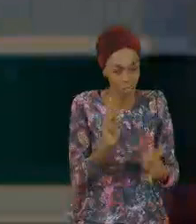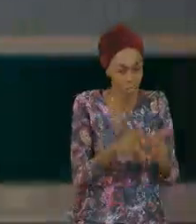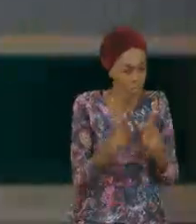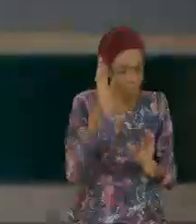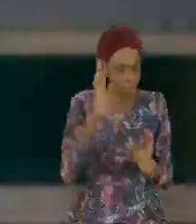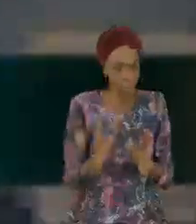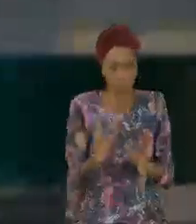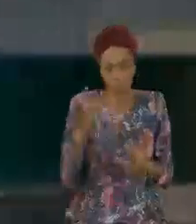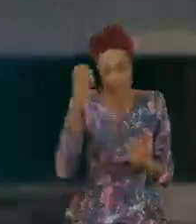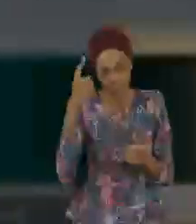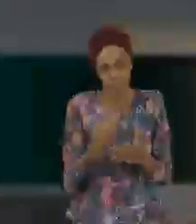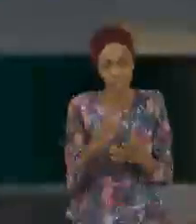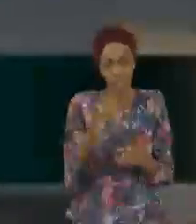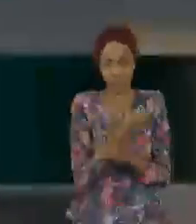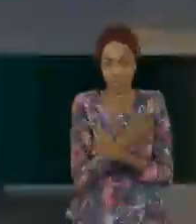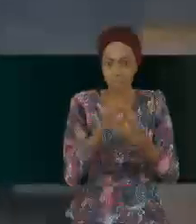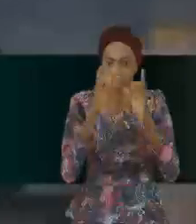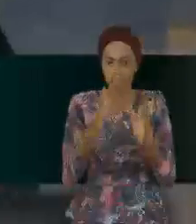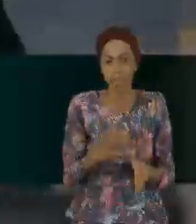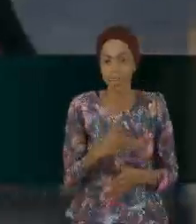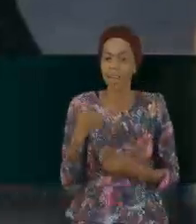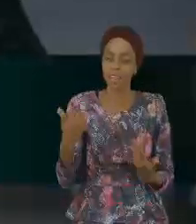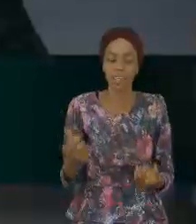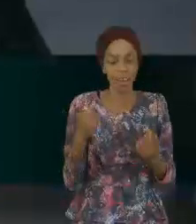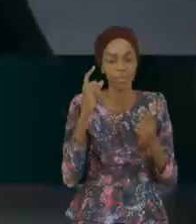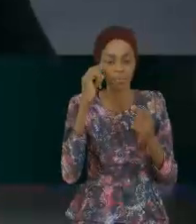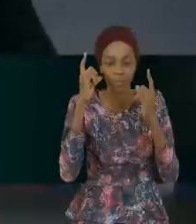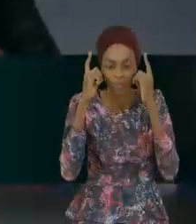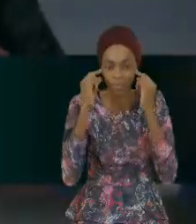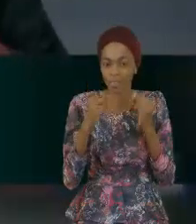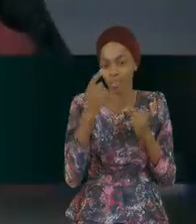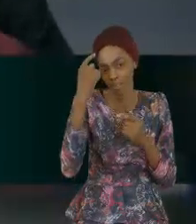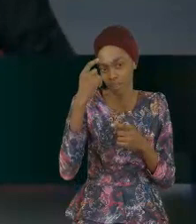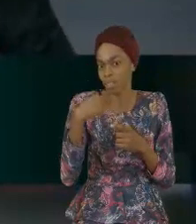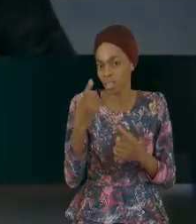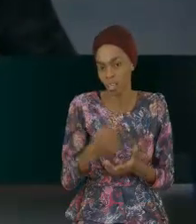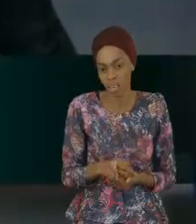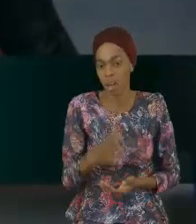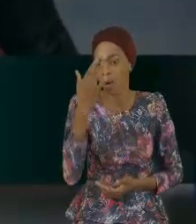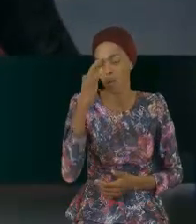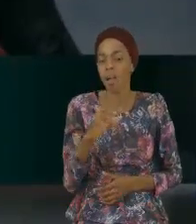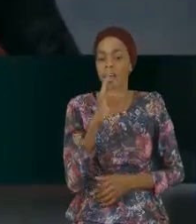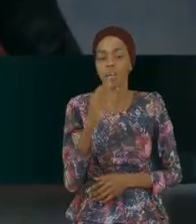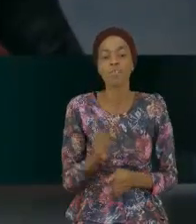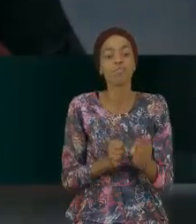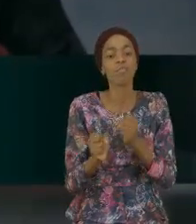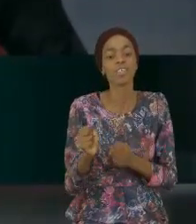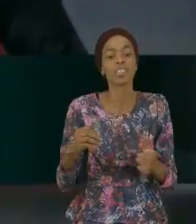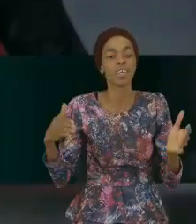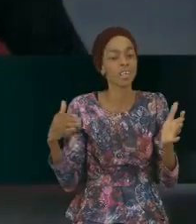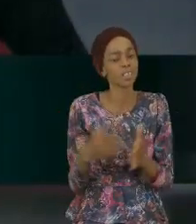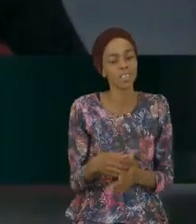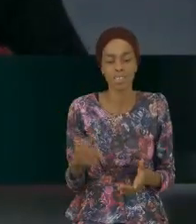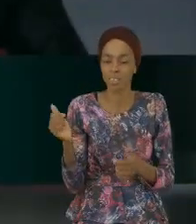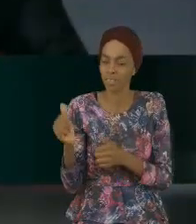And he said, why are you fighting against each other? We're trying to deliver you from the hands of